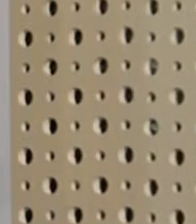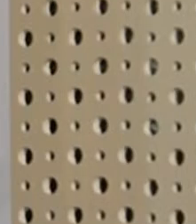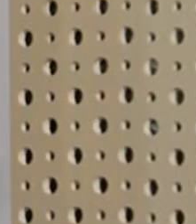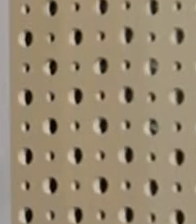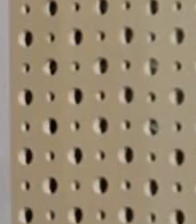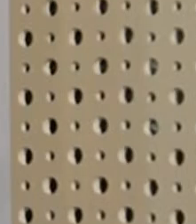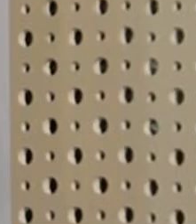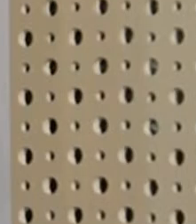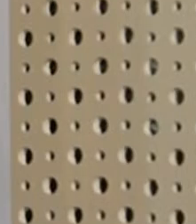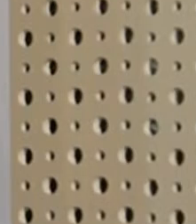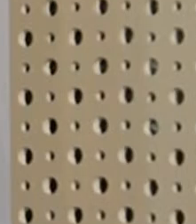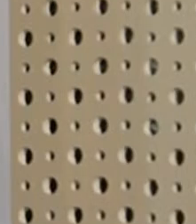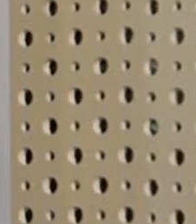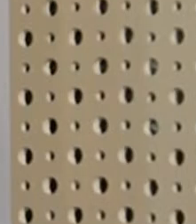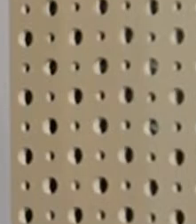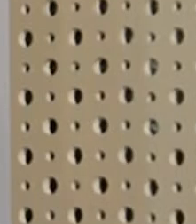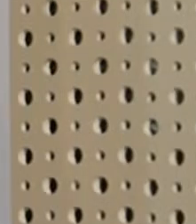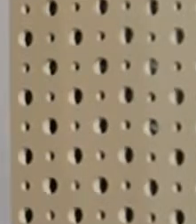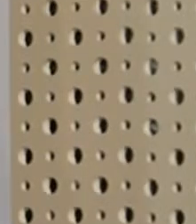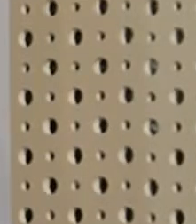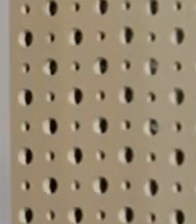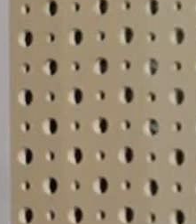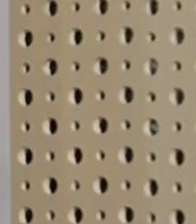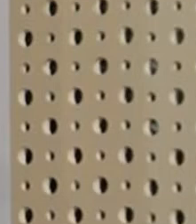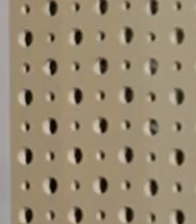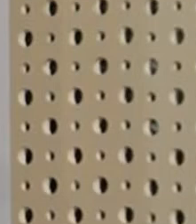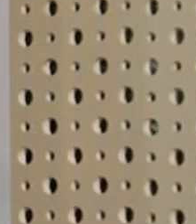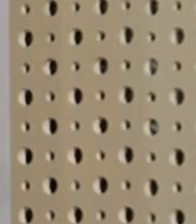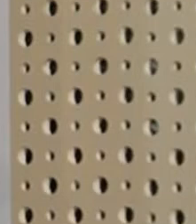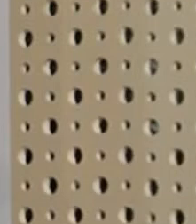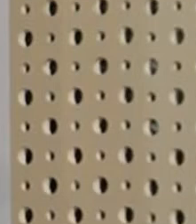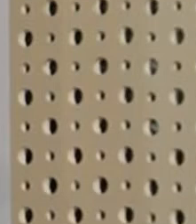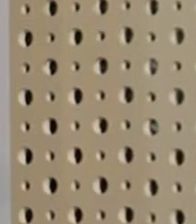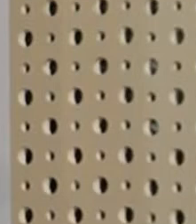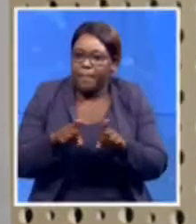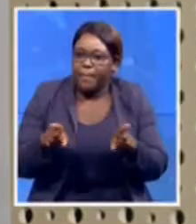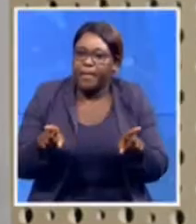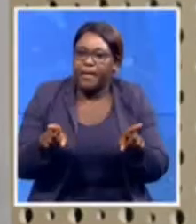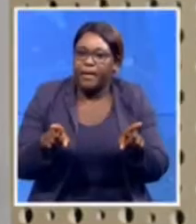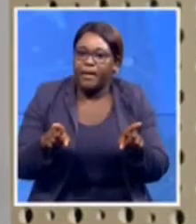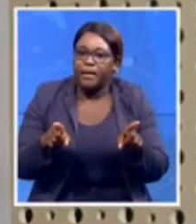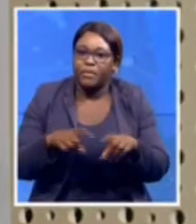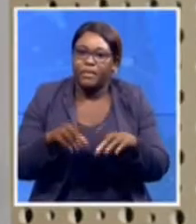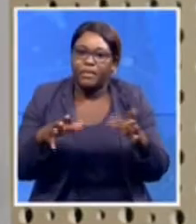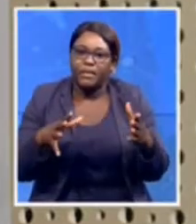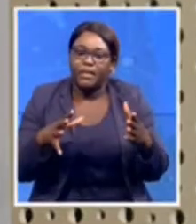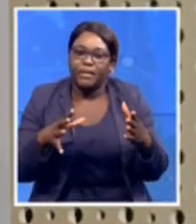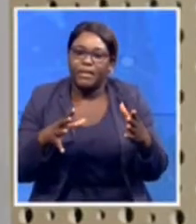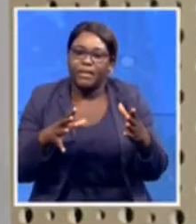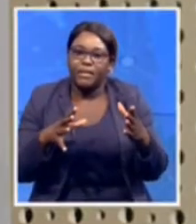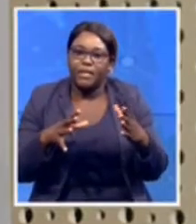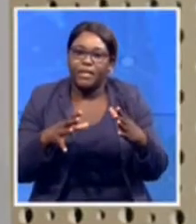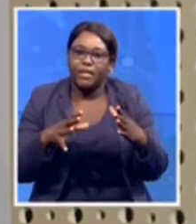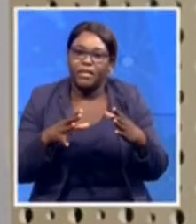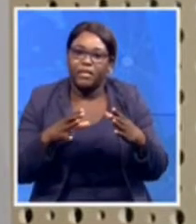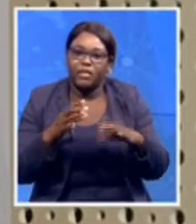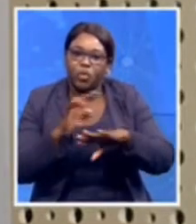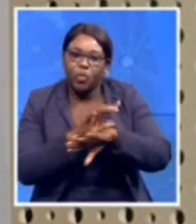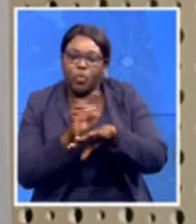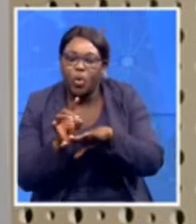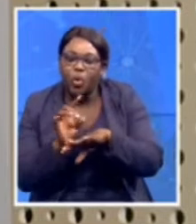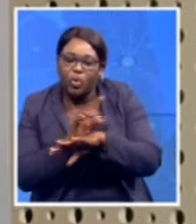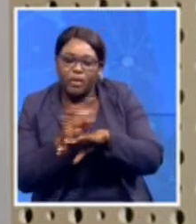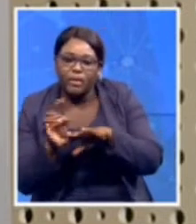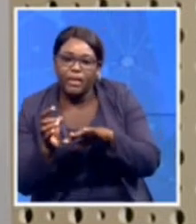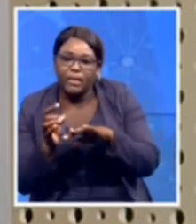not unilaterally. However, there was extensive consultation, there was extensive independent research as